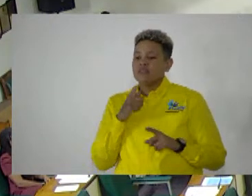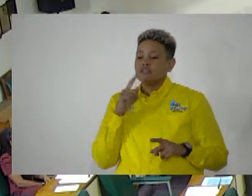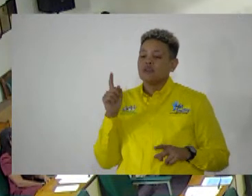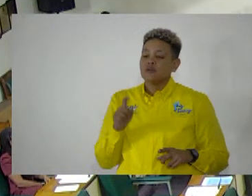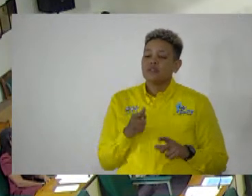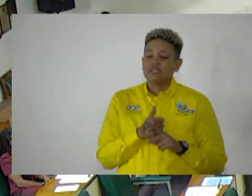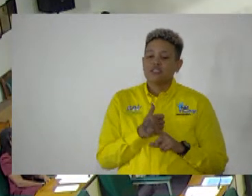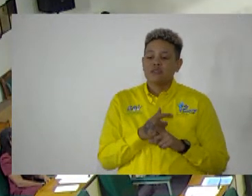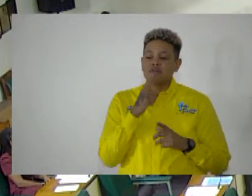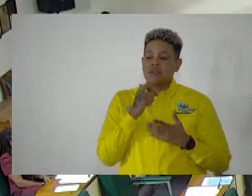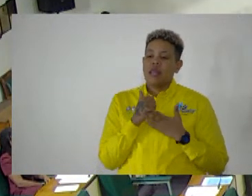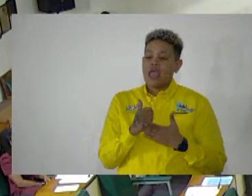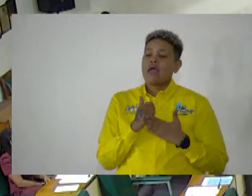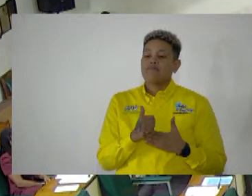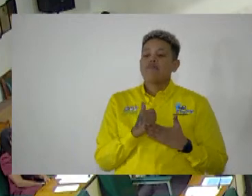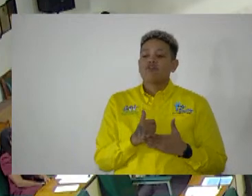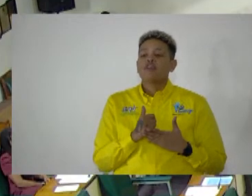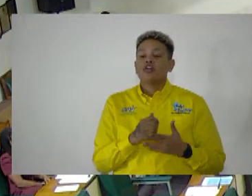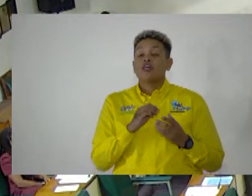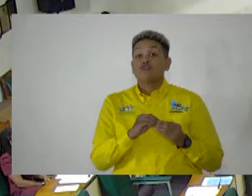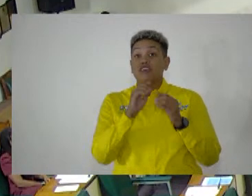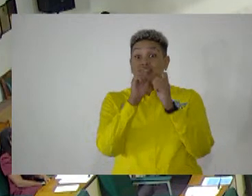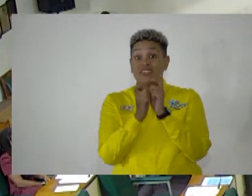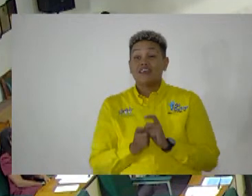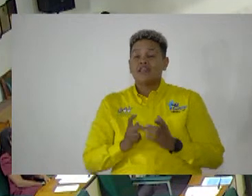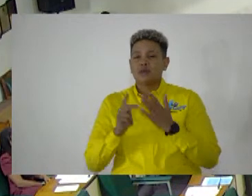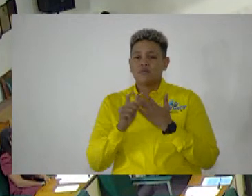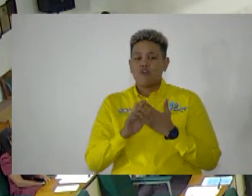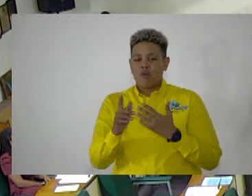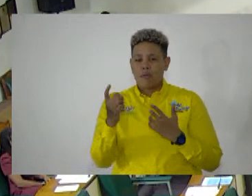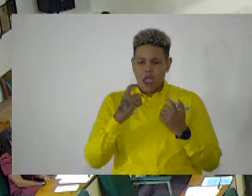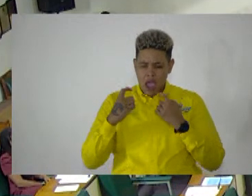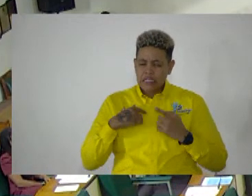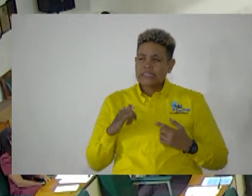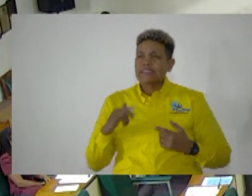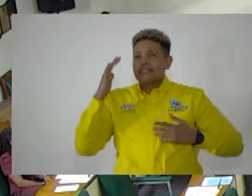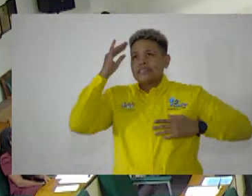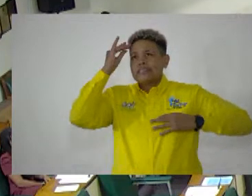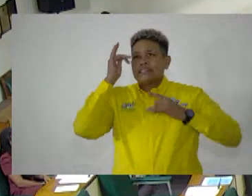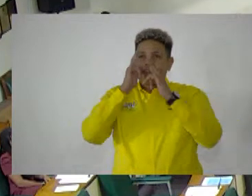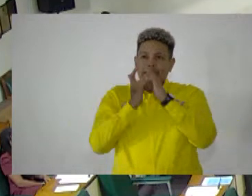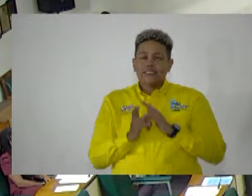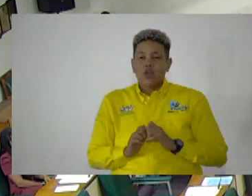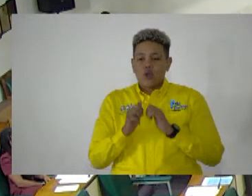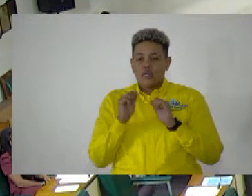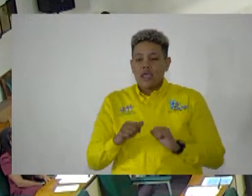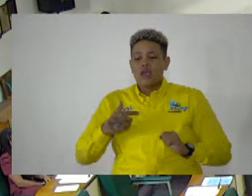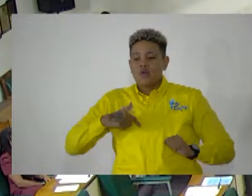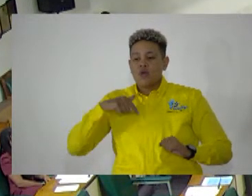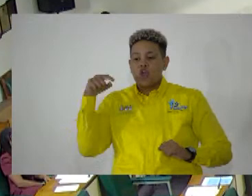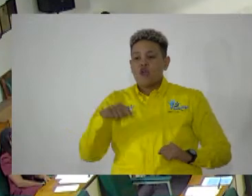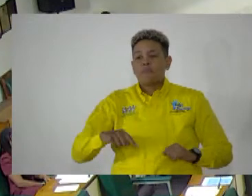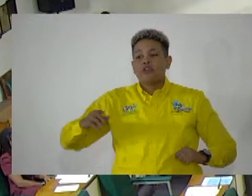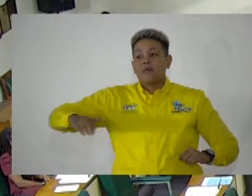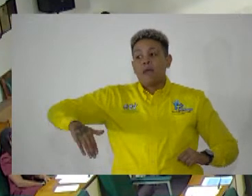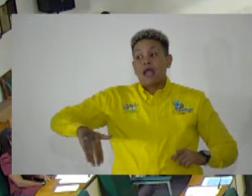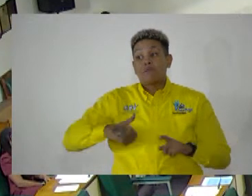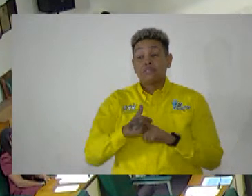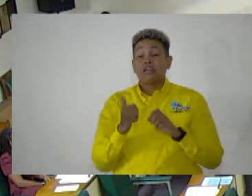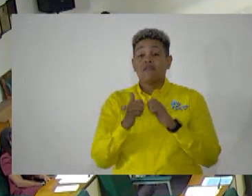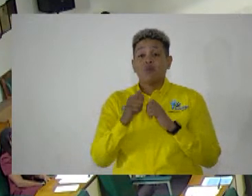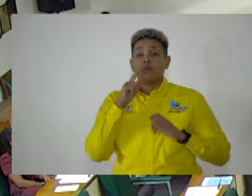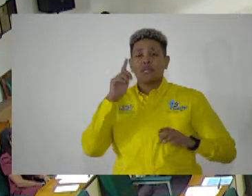questions are very helpful in refining the program as you ask them. we do come to the Parliament with